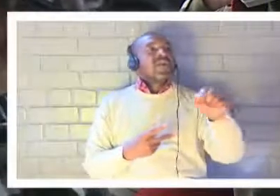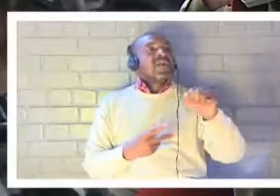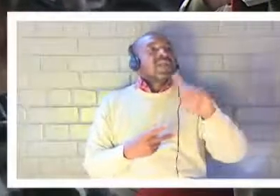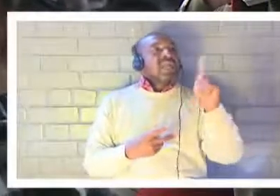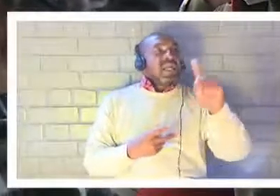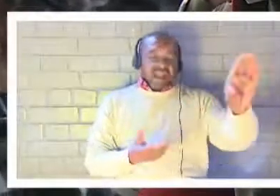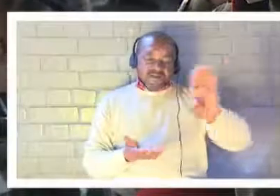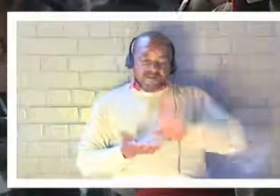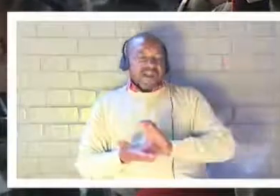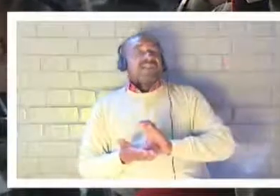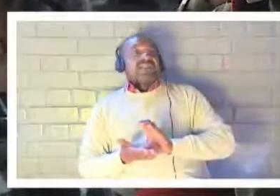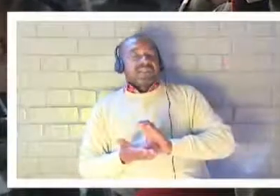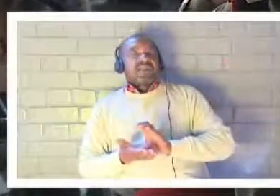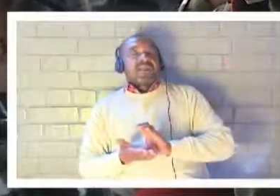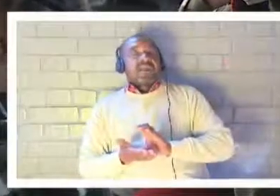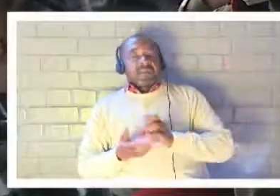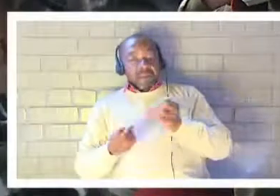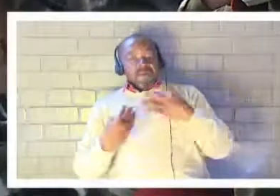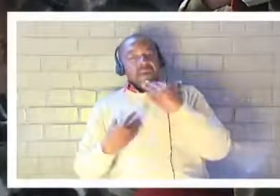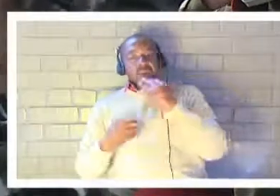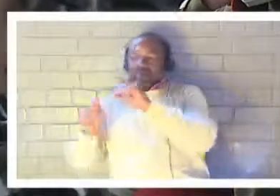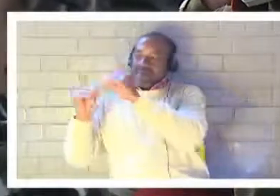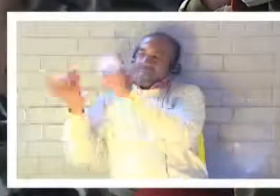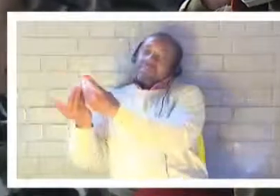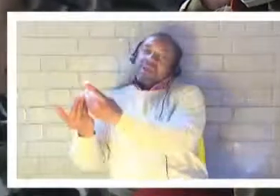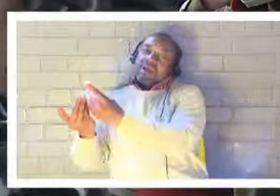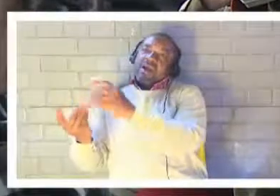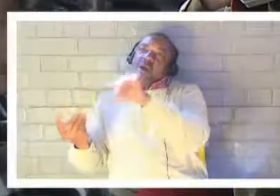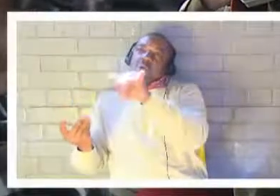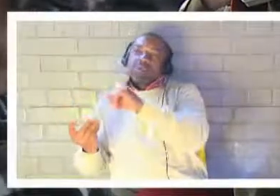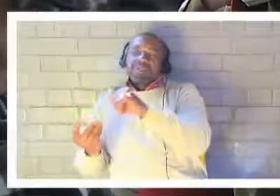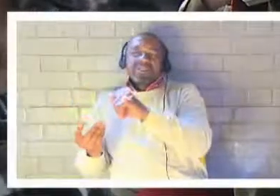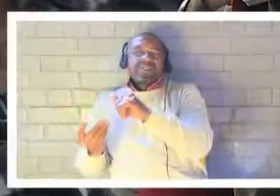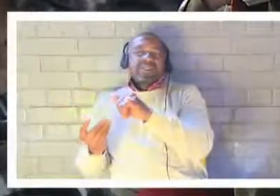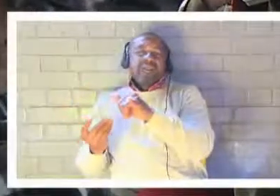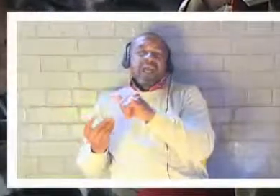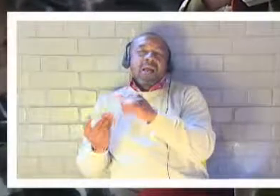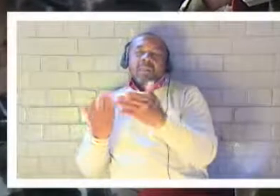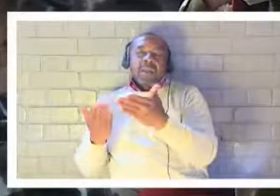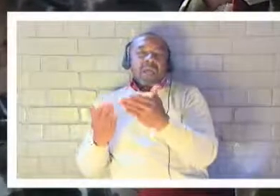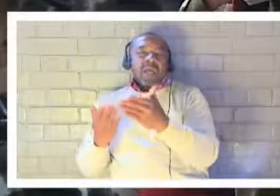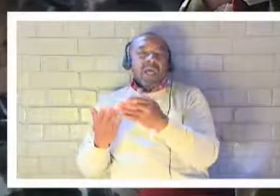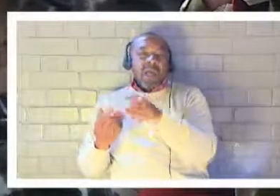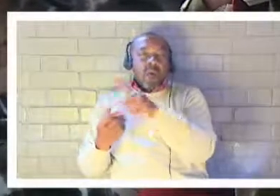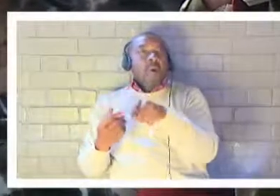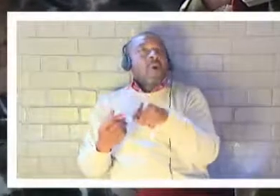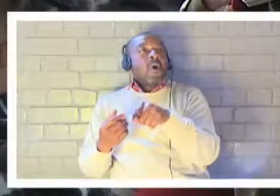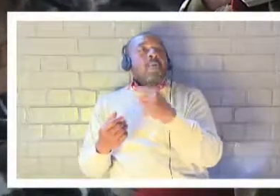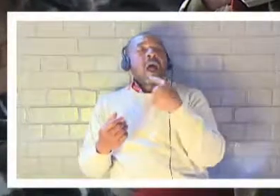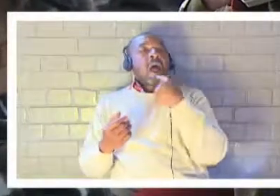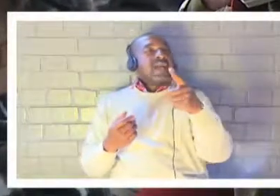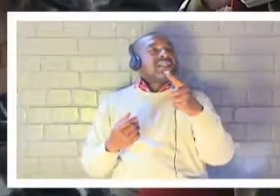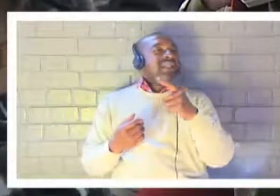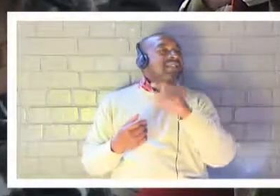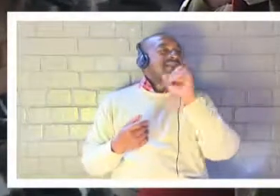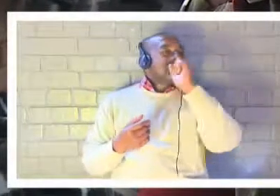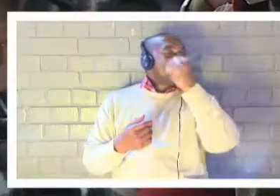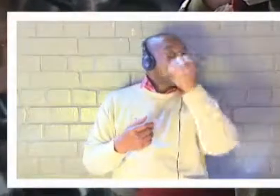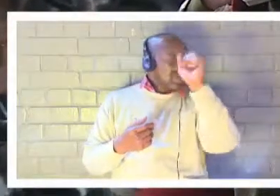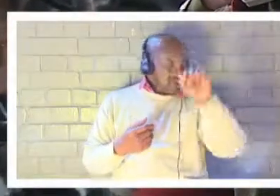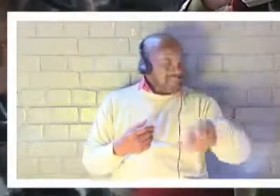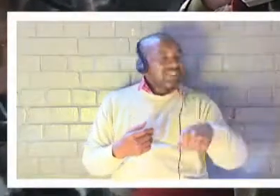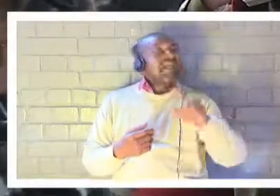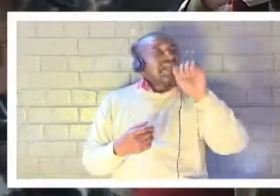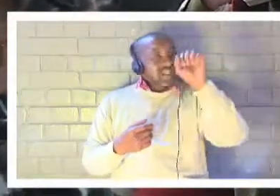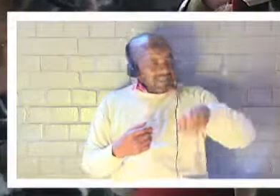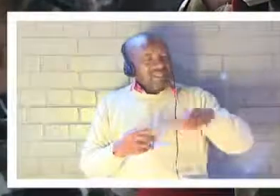funds allocated to the department, which is inadequate. My answer to yes is that,